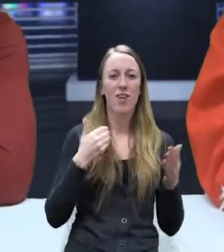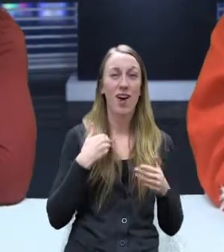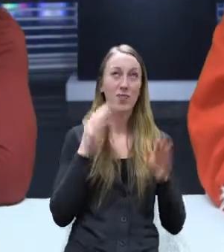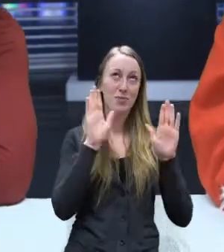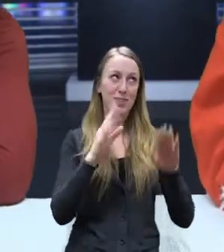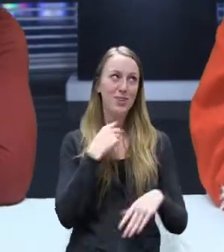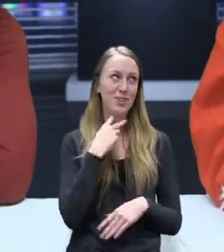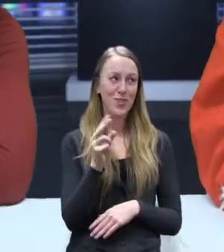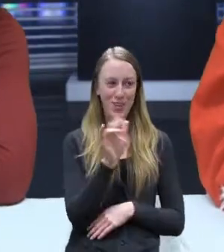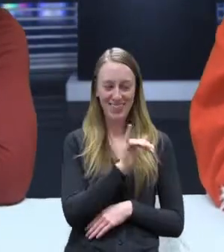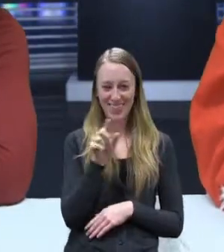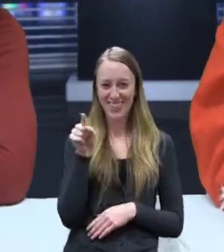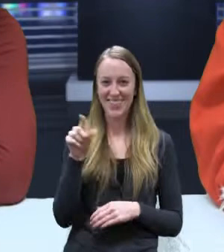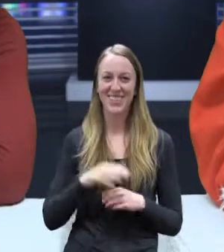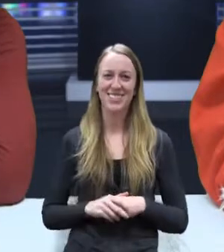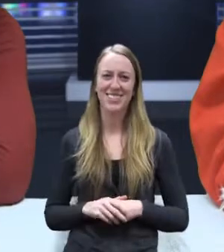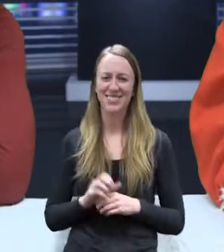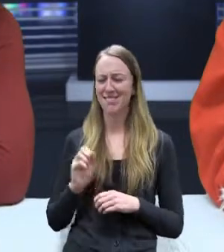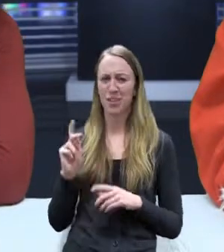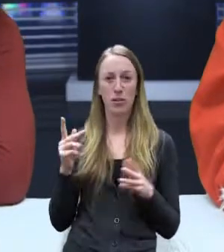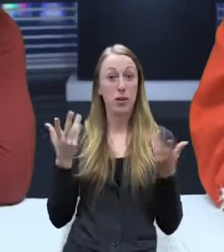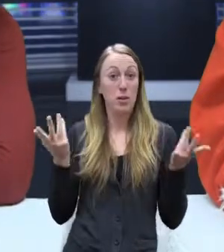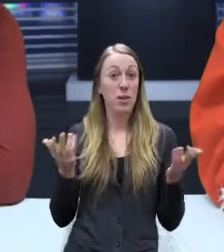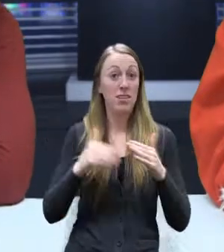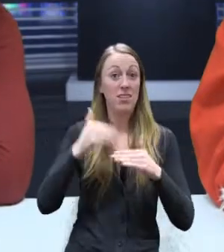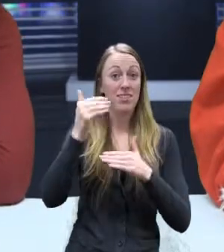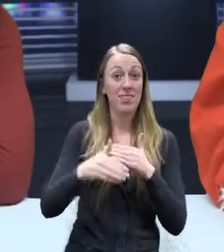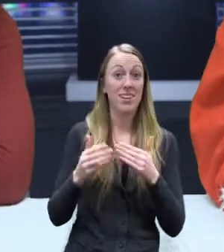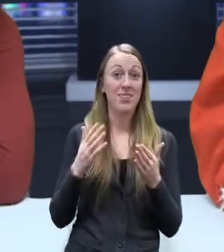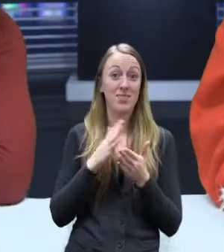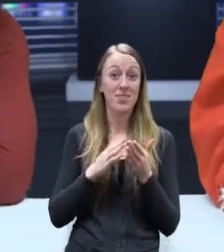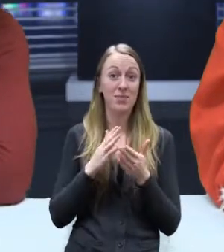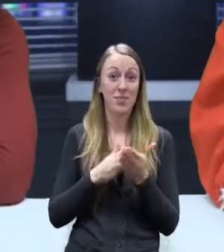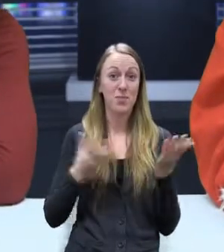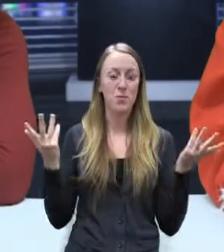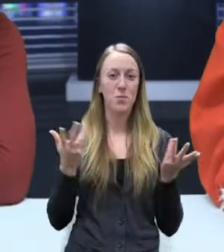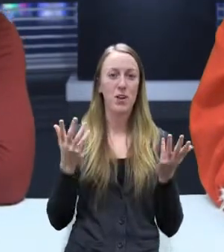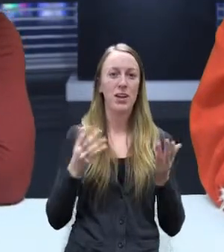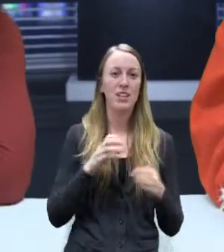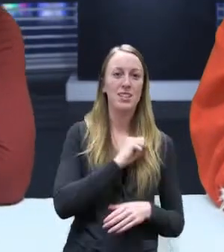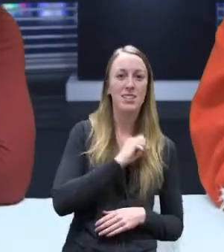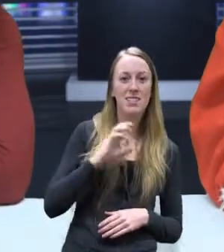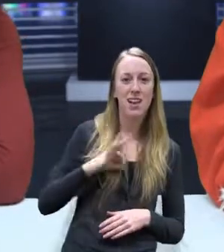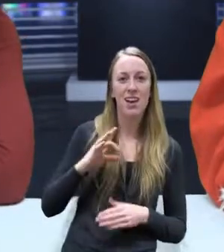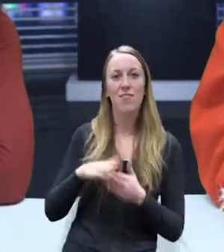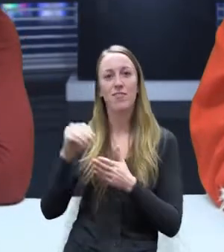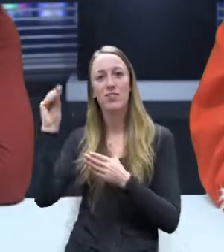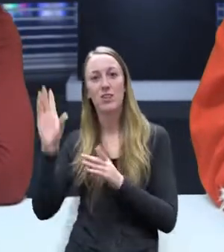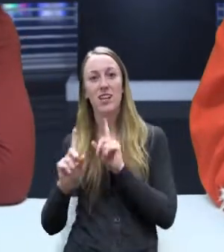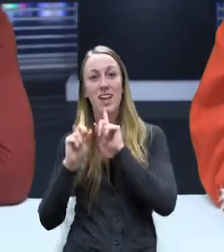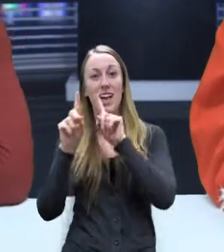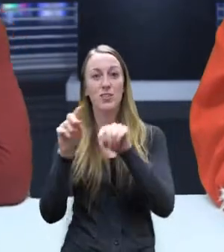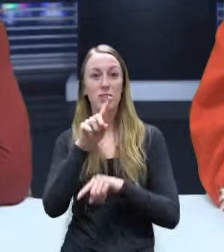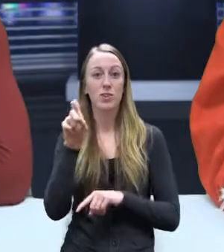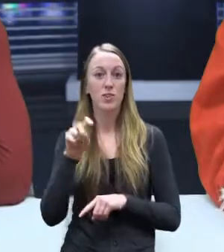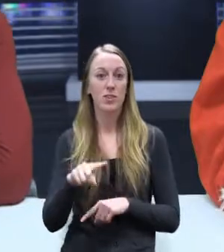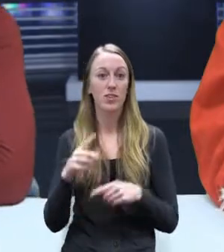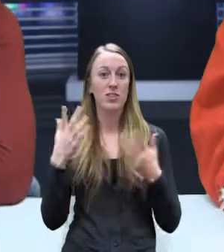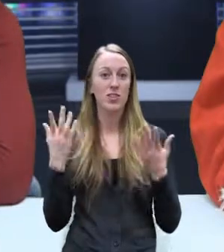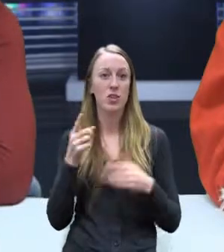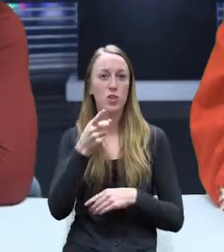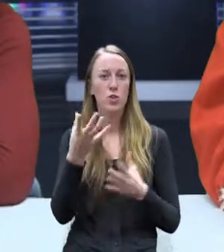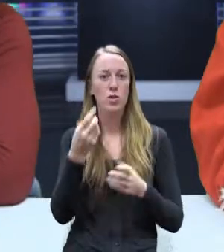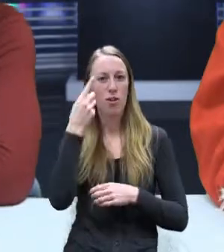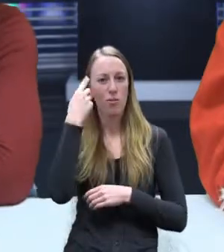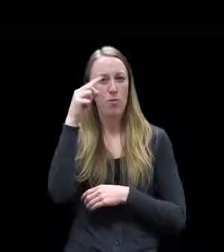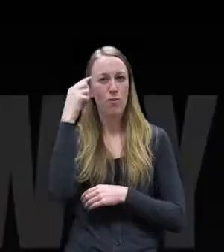have. Okay. Well, our next segment features a few of our staff and students answering that age-old question. What do you want for